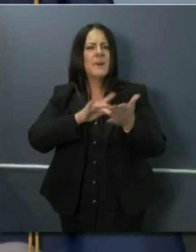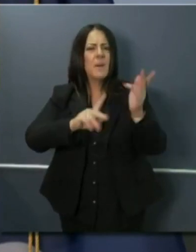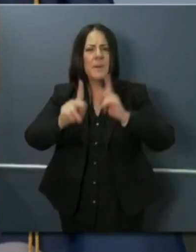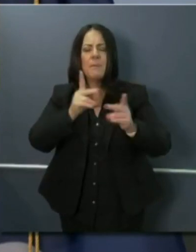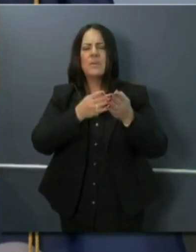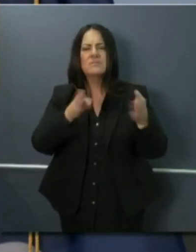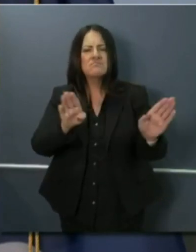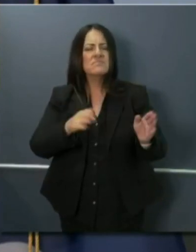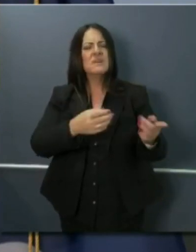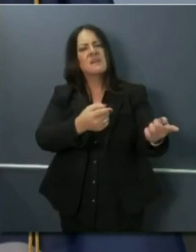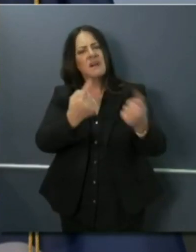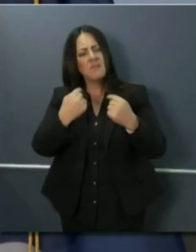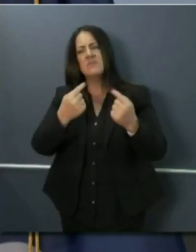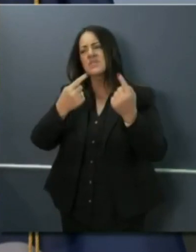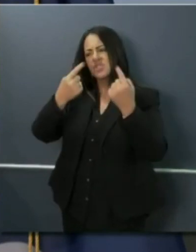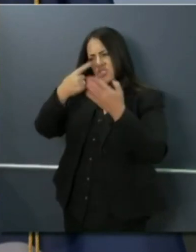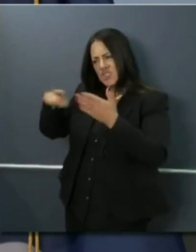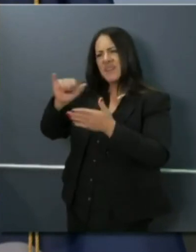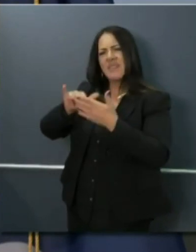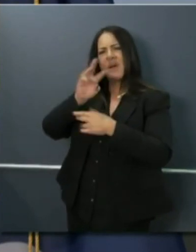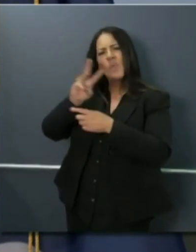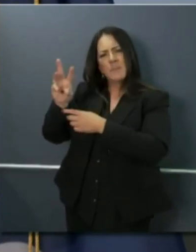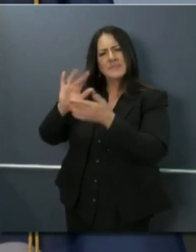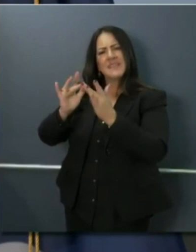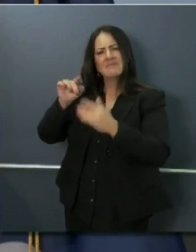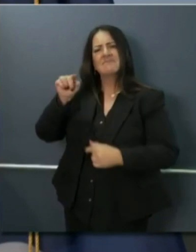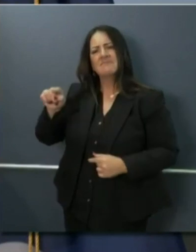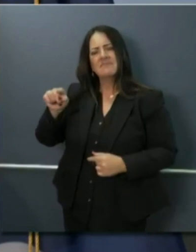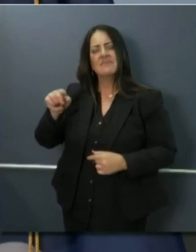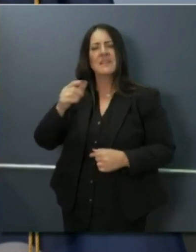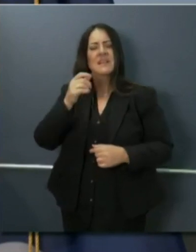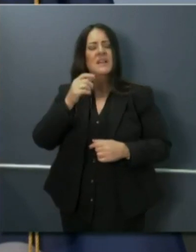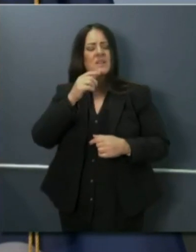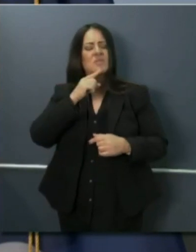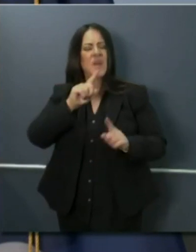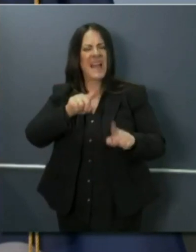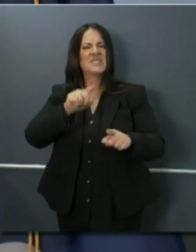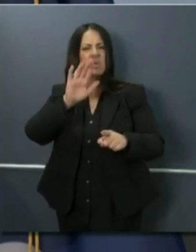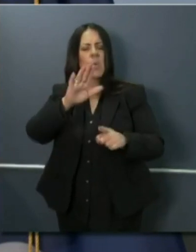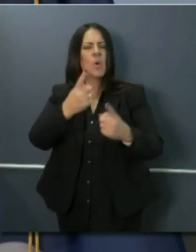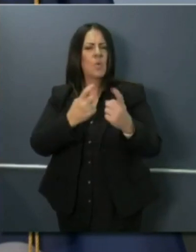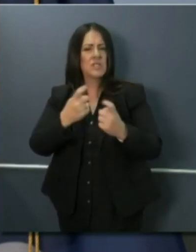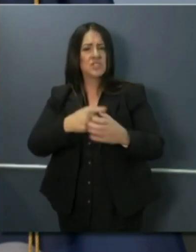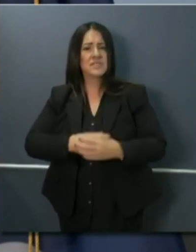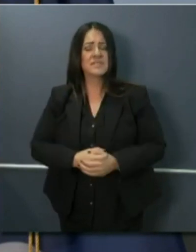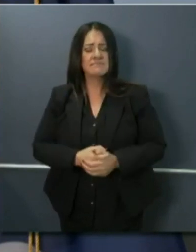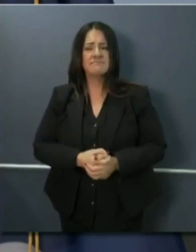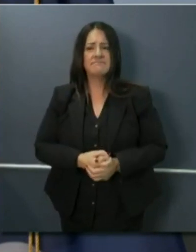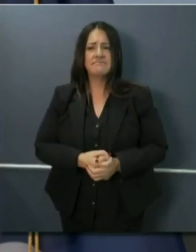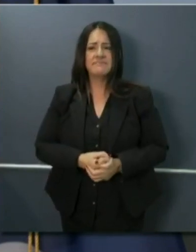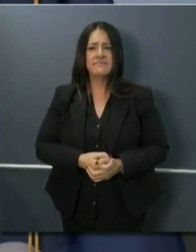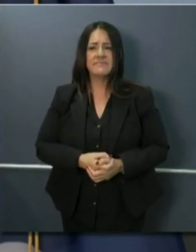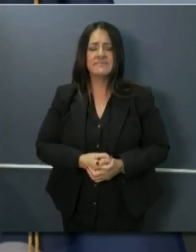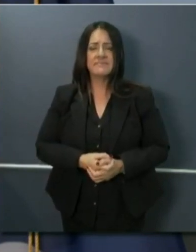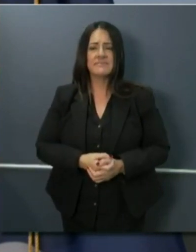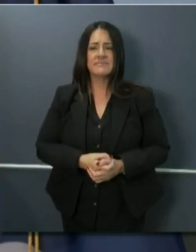forward to any questions that anyone may have as well. Katie Orr, KQED.